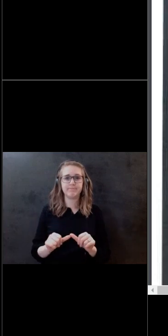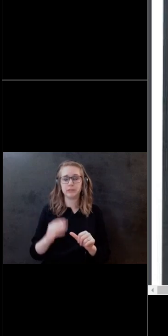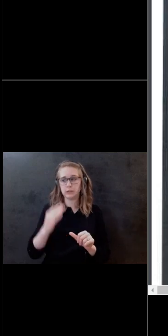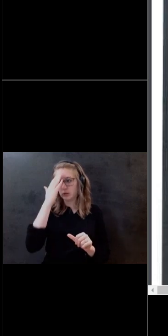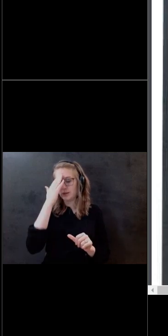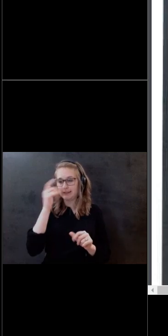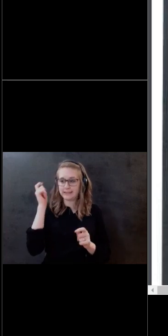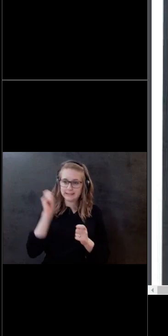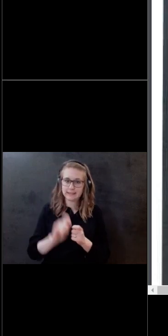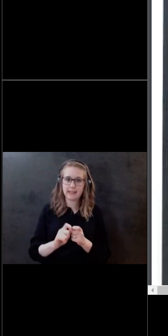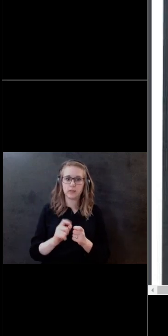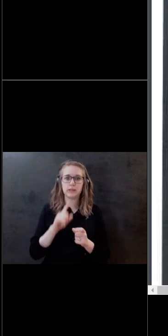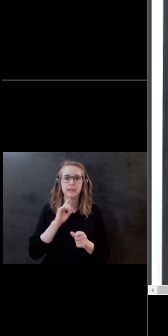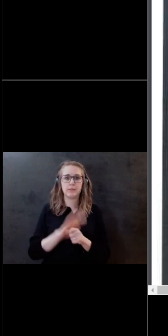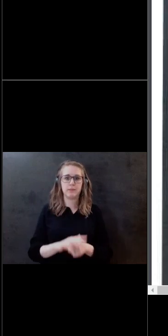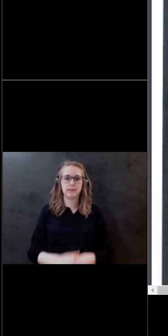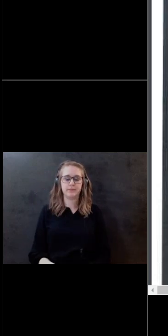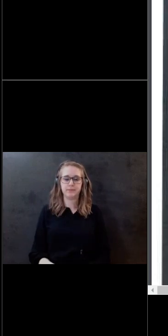to.